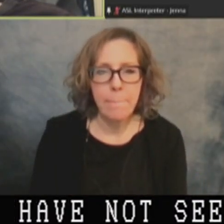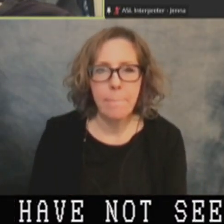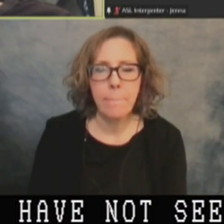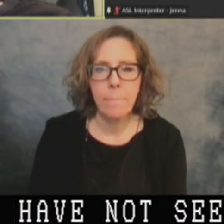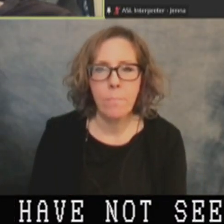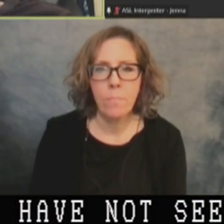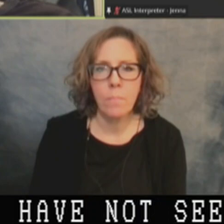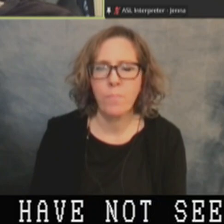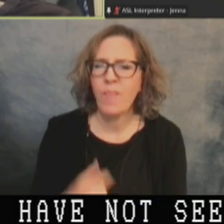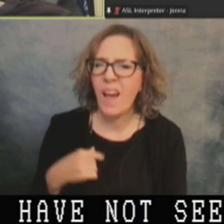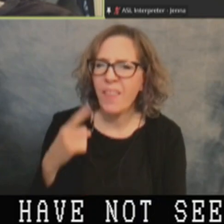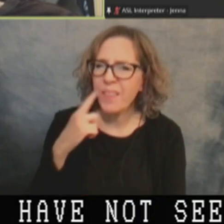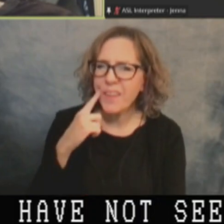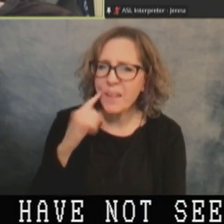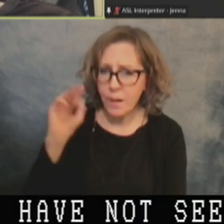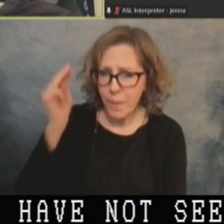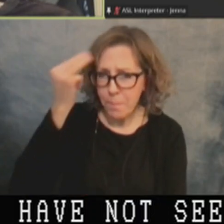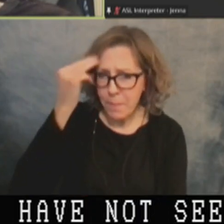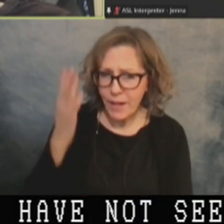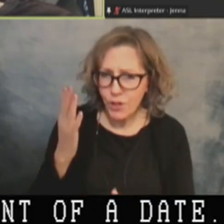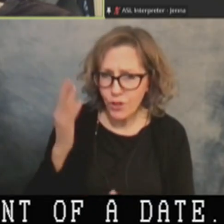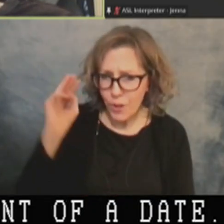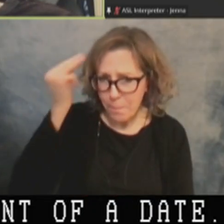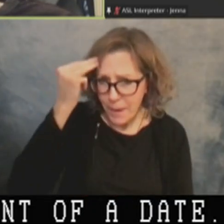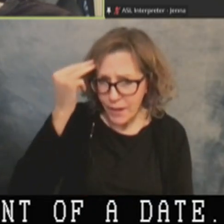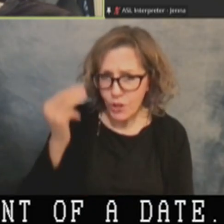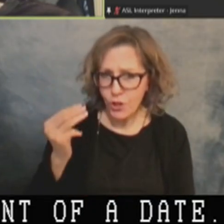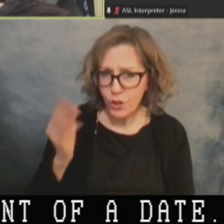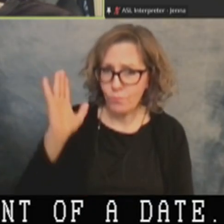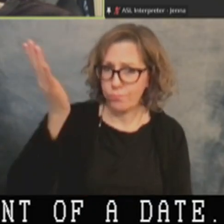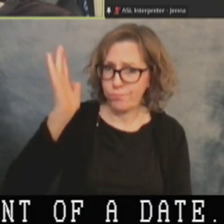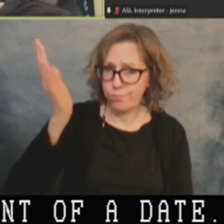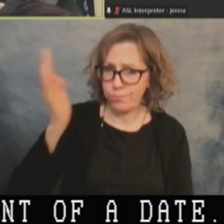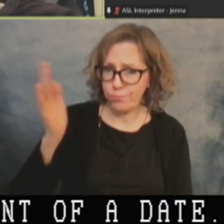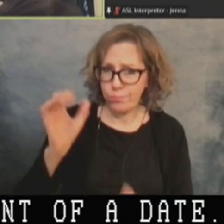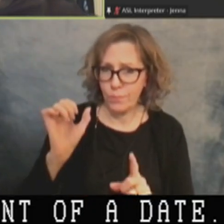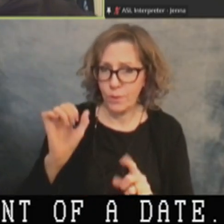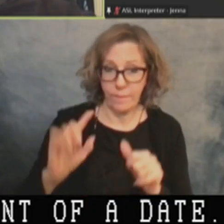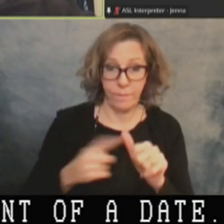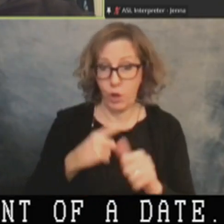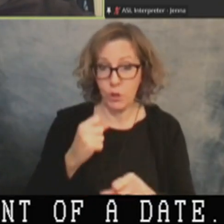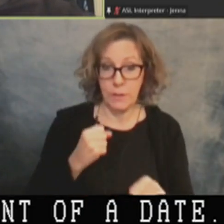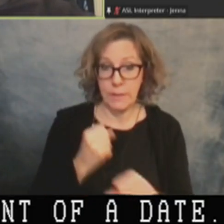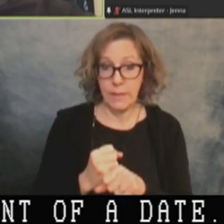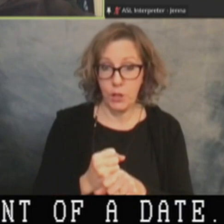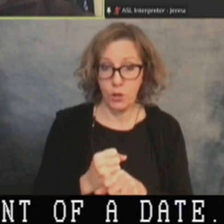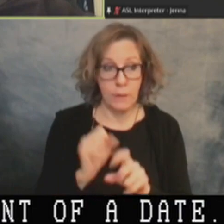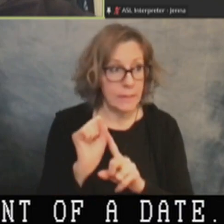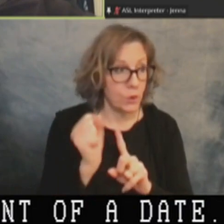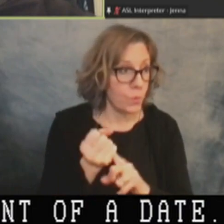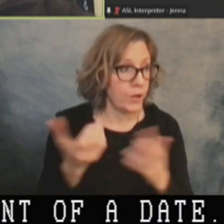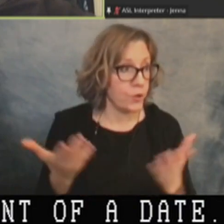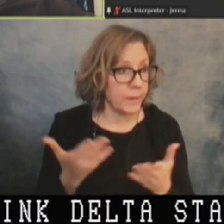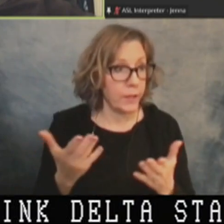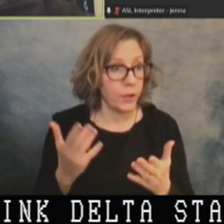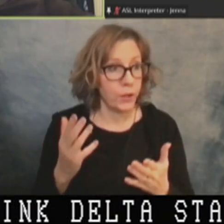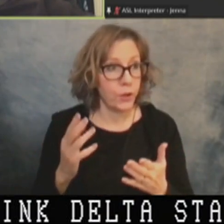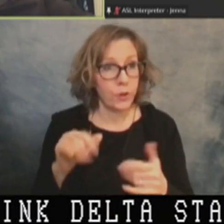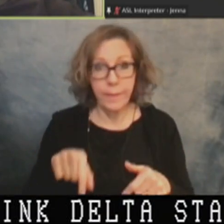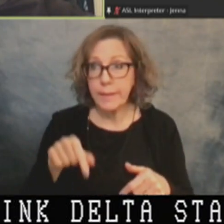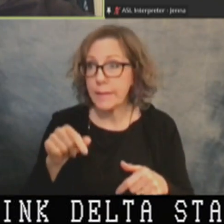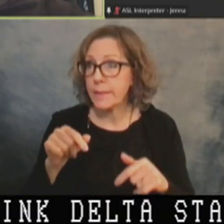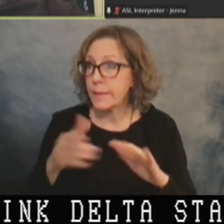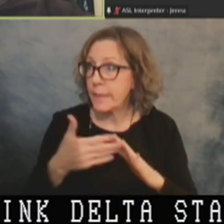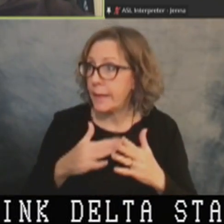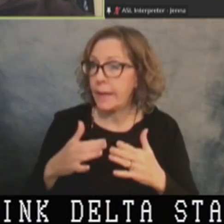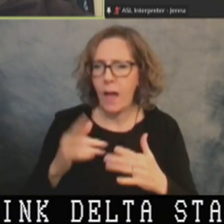I don't think the mayor typically does a state of the city in their first year, right? Because they haven't been in office long